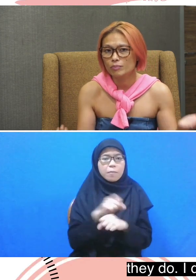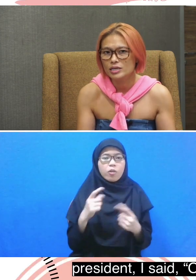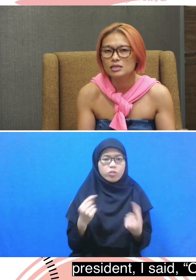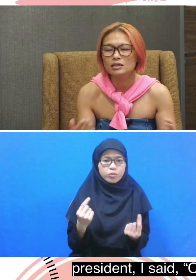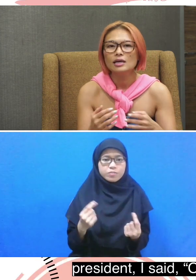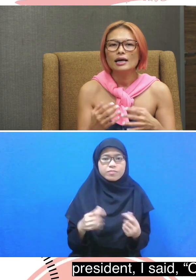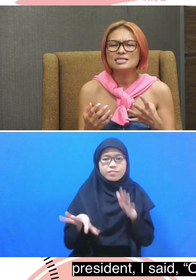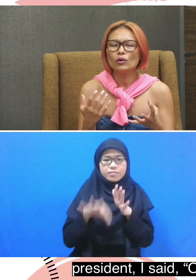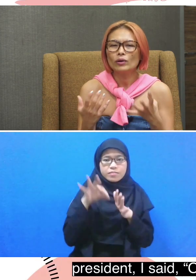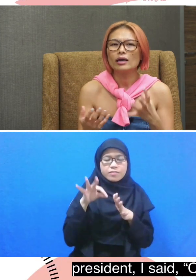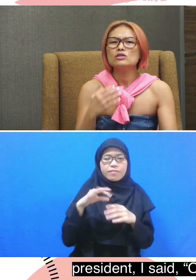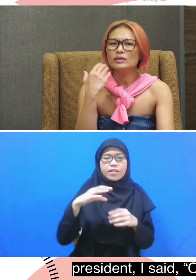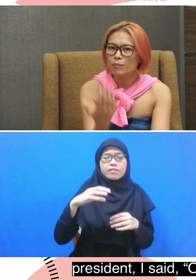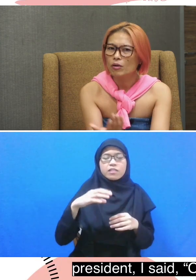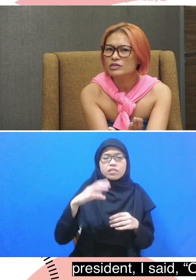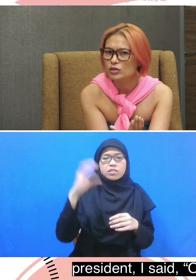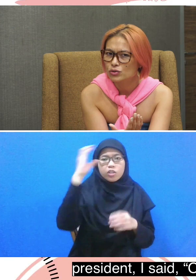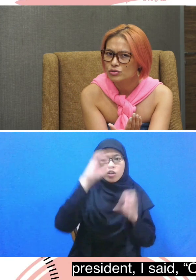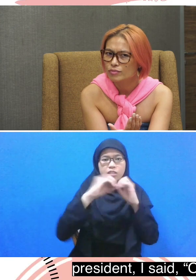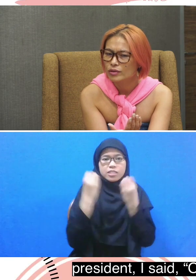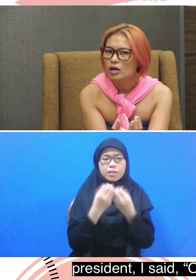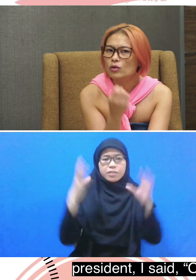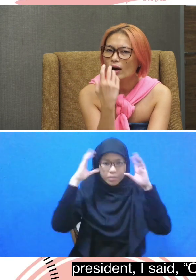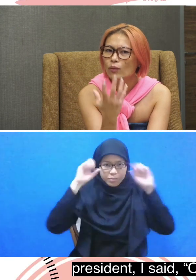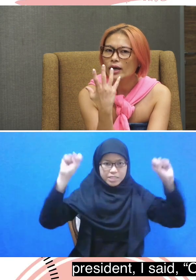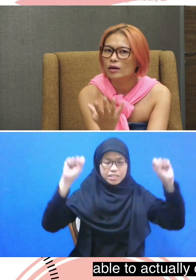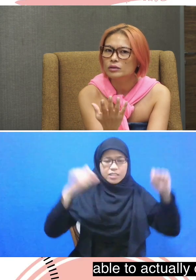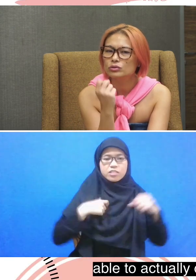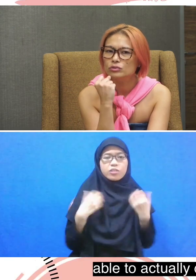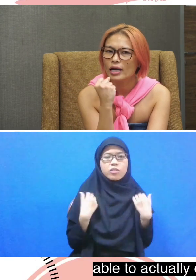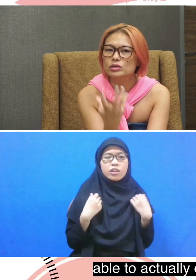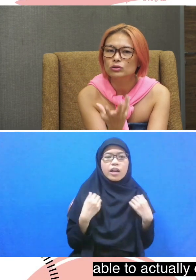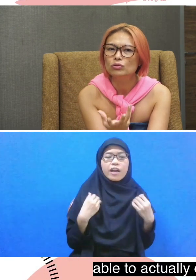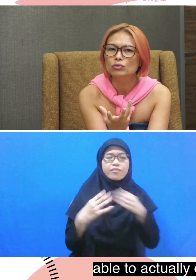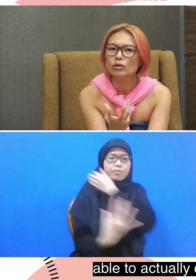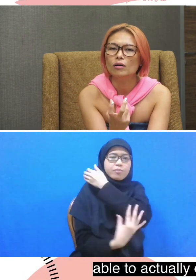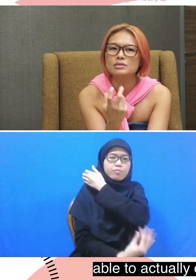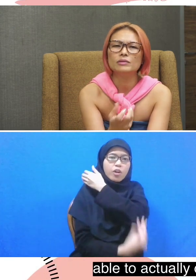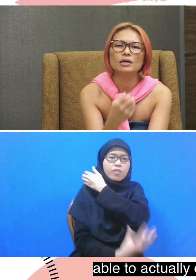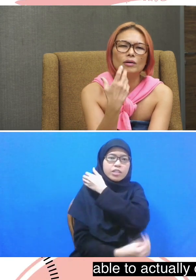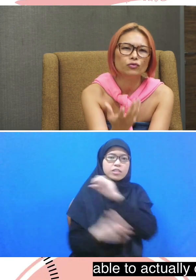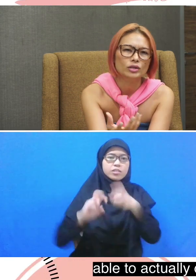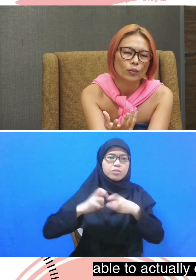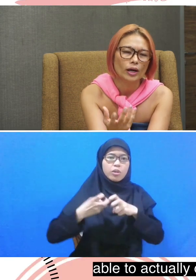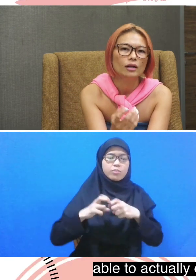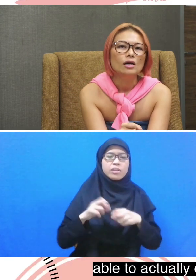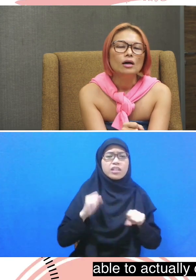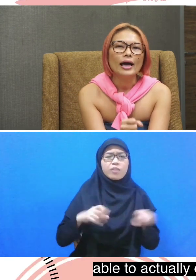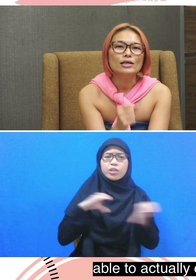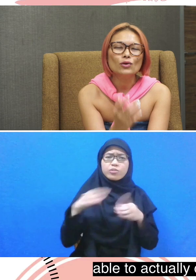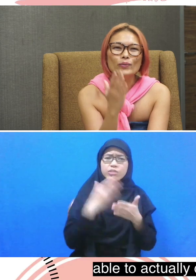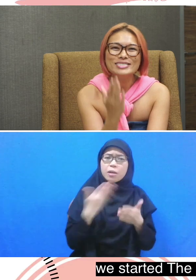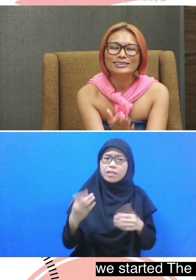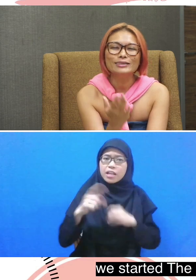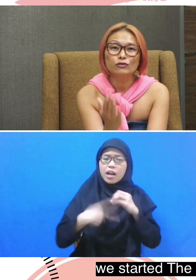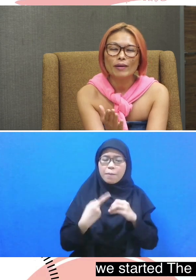being the president, I said, okay, so there are poverty issues. You know, are we able to actually do something about food as well? And